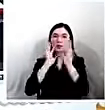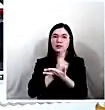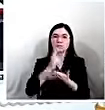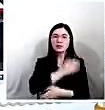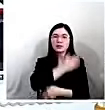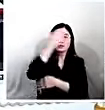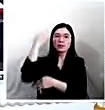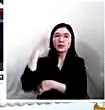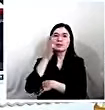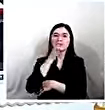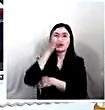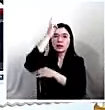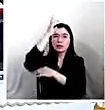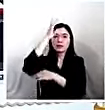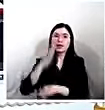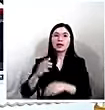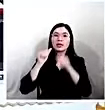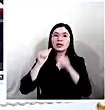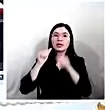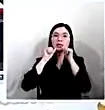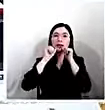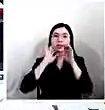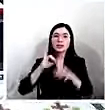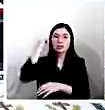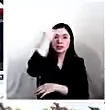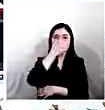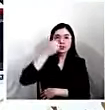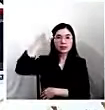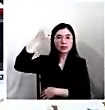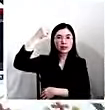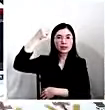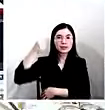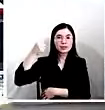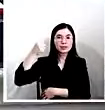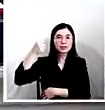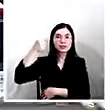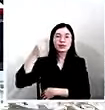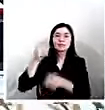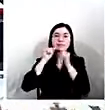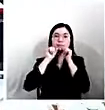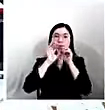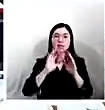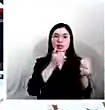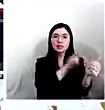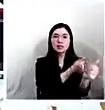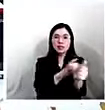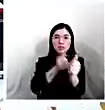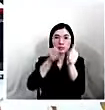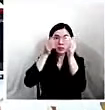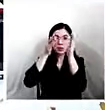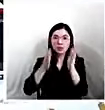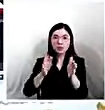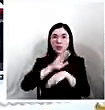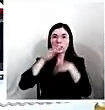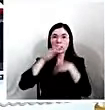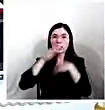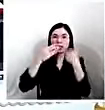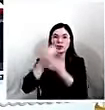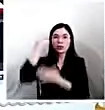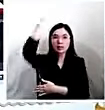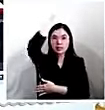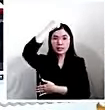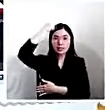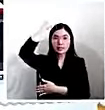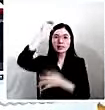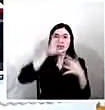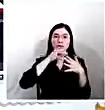God, with Blessed Joseph, her most chaste spouse, with the blessed apostles, and all the saints, especially